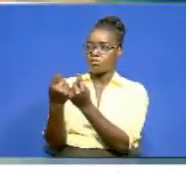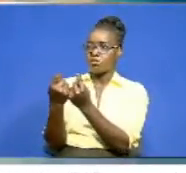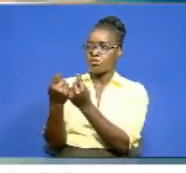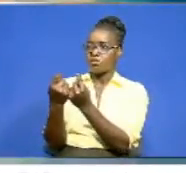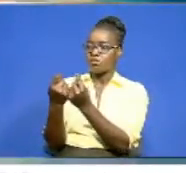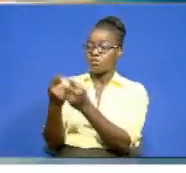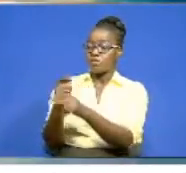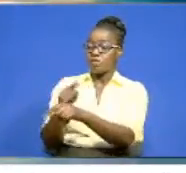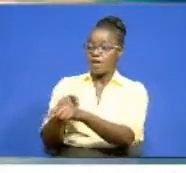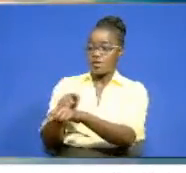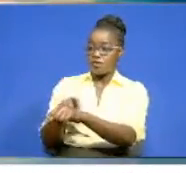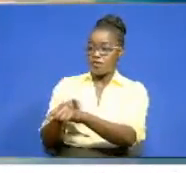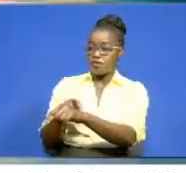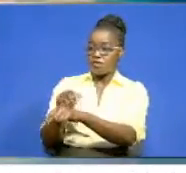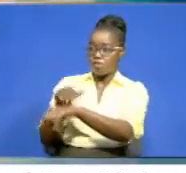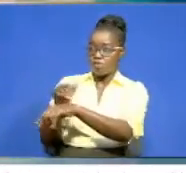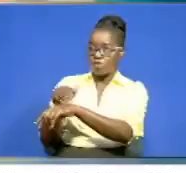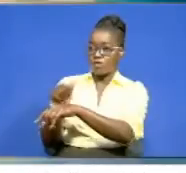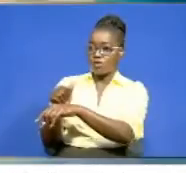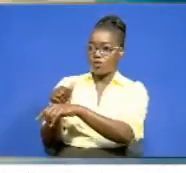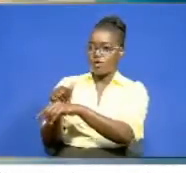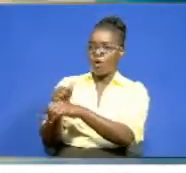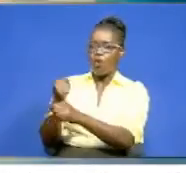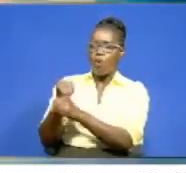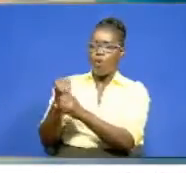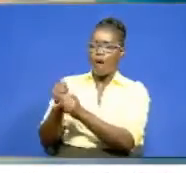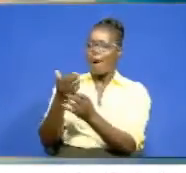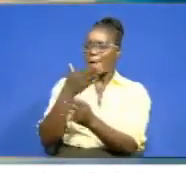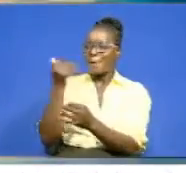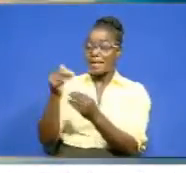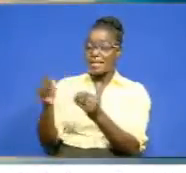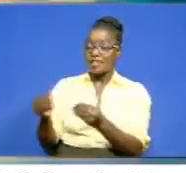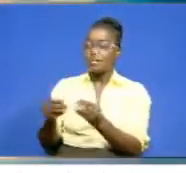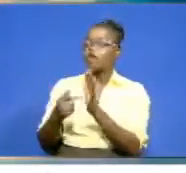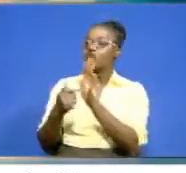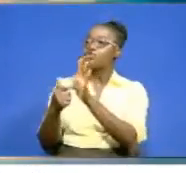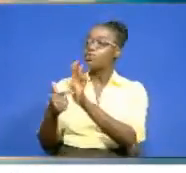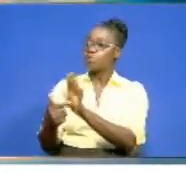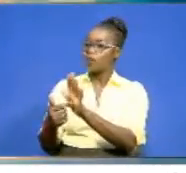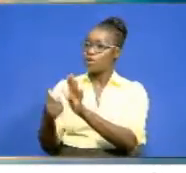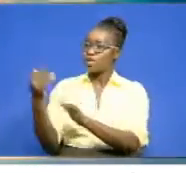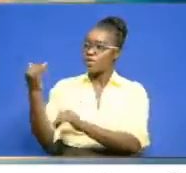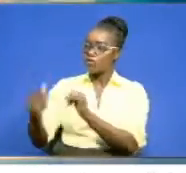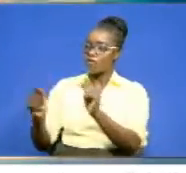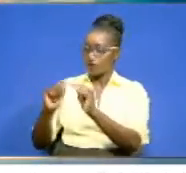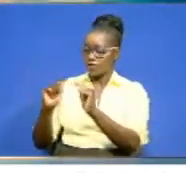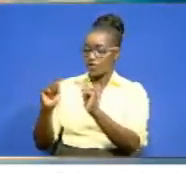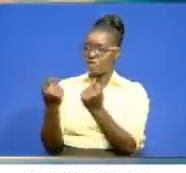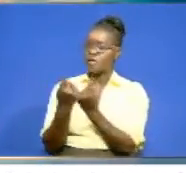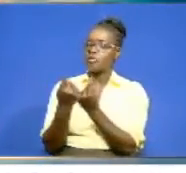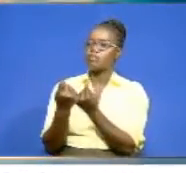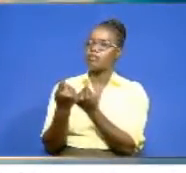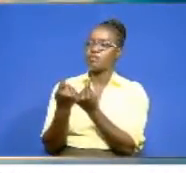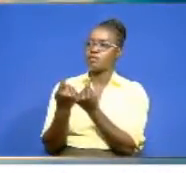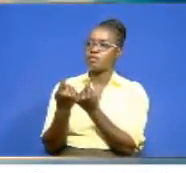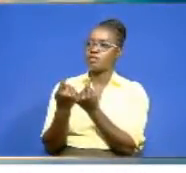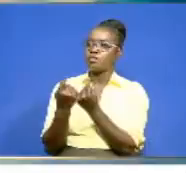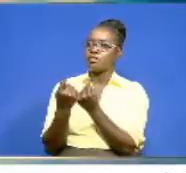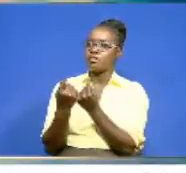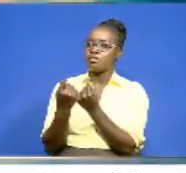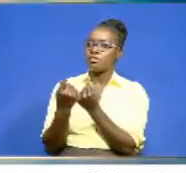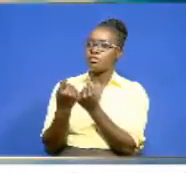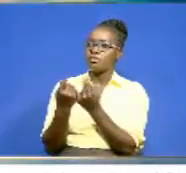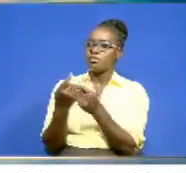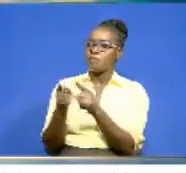up, you give your all so that you're in the final squad. So gelling up is very important.